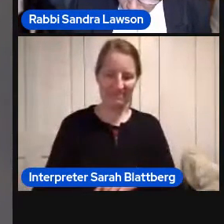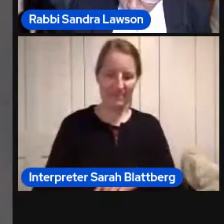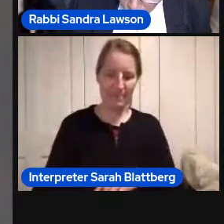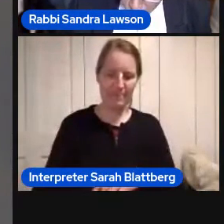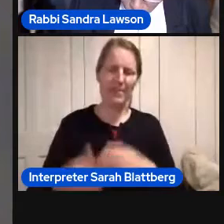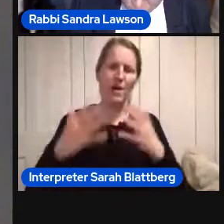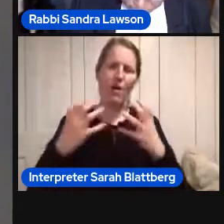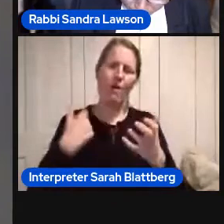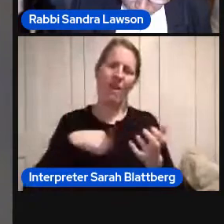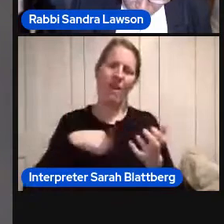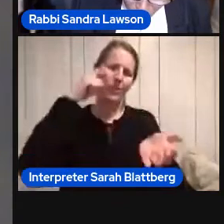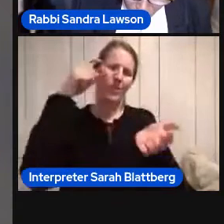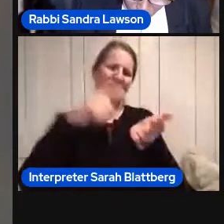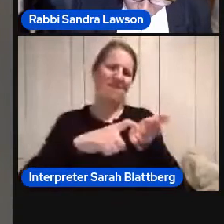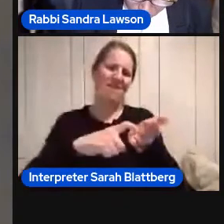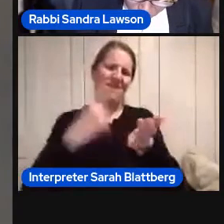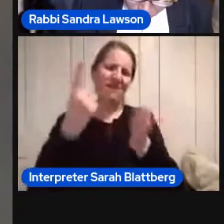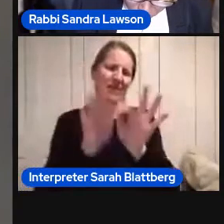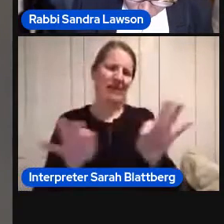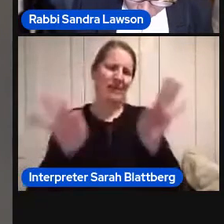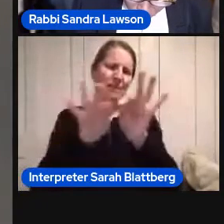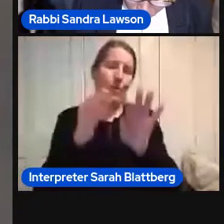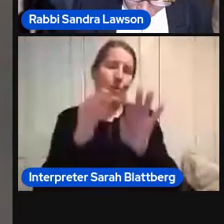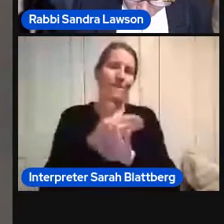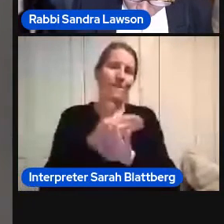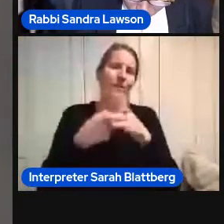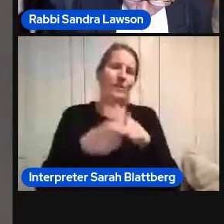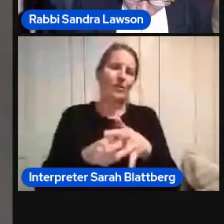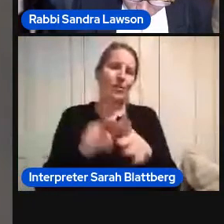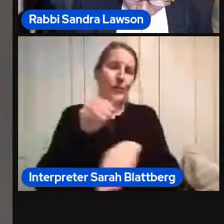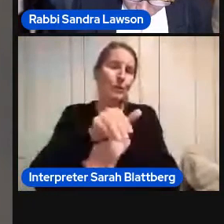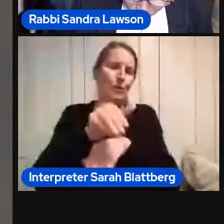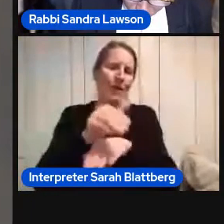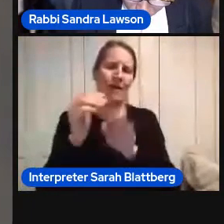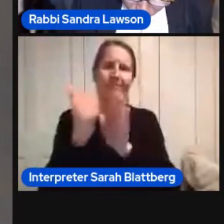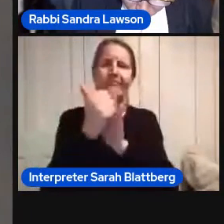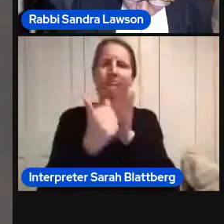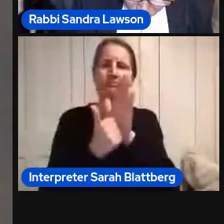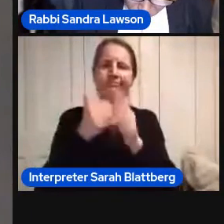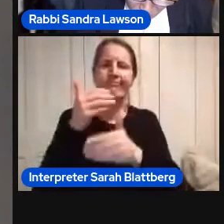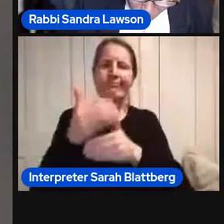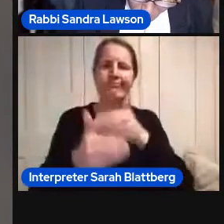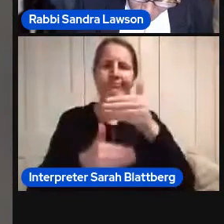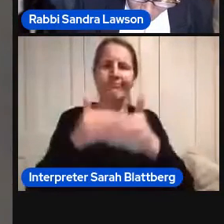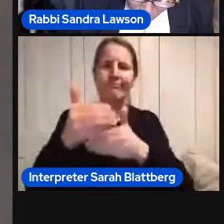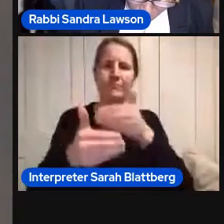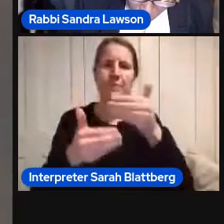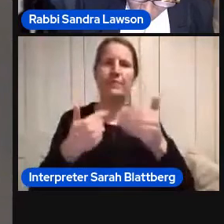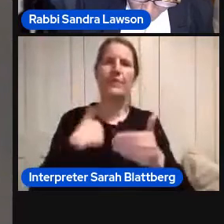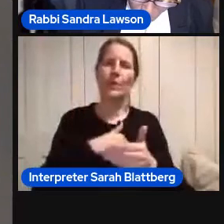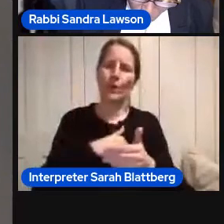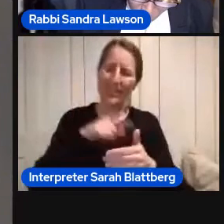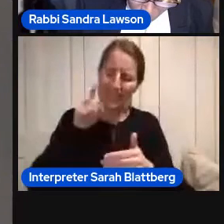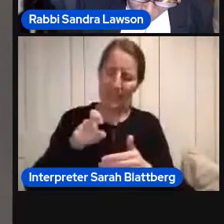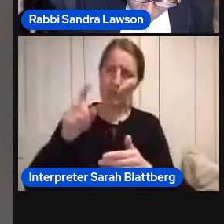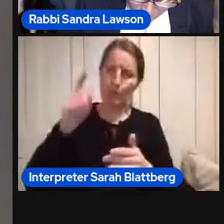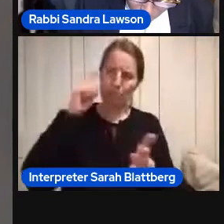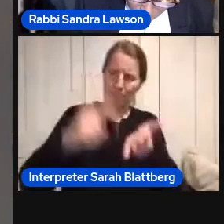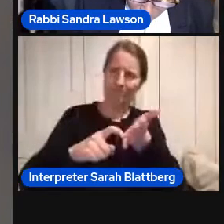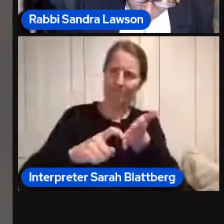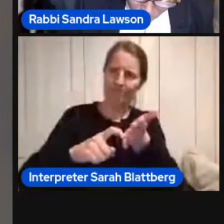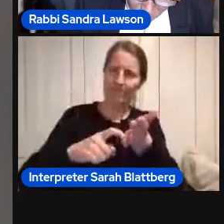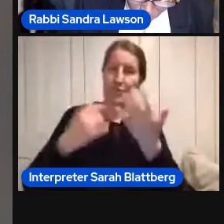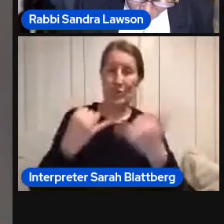something really important. Before we delve into our agenda tonight, we believe we need to commemorate that today